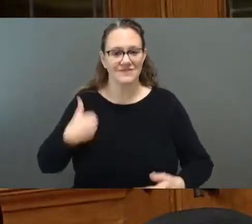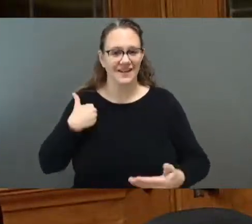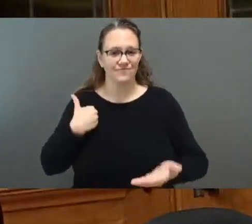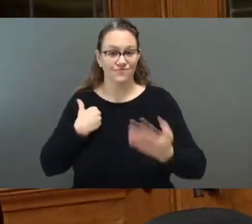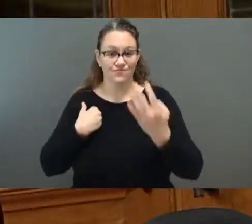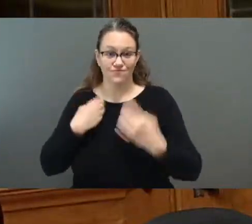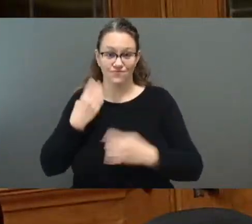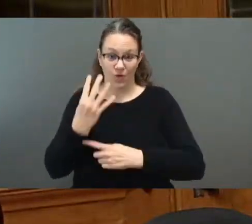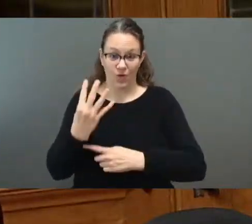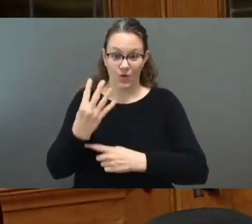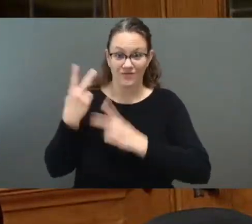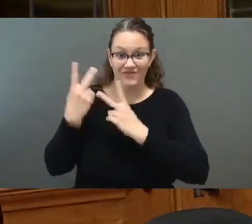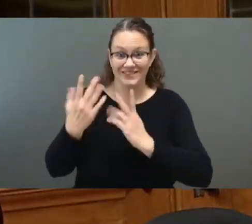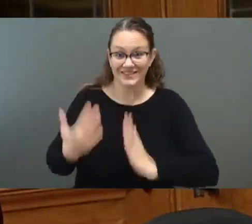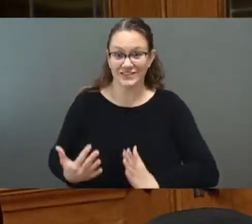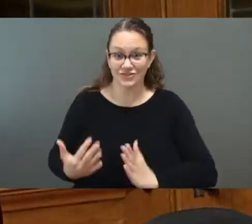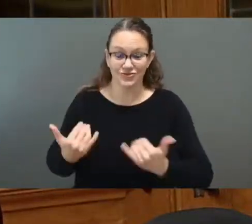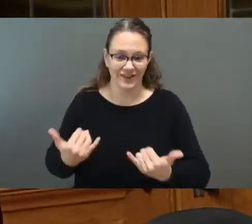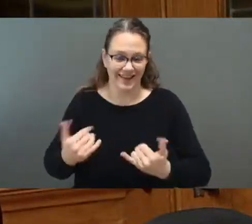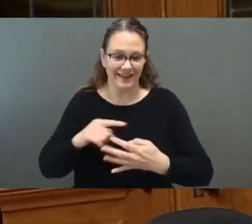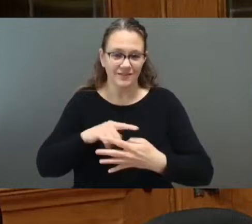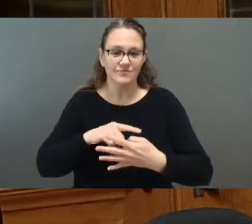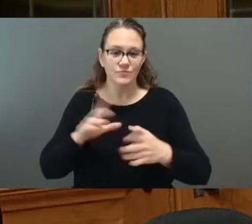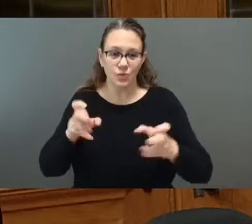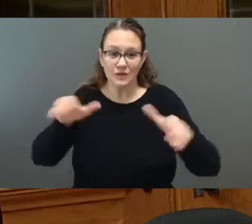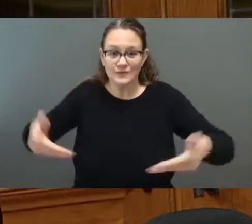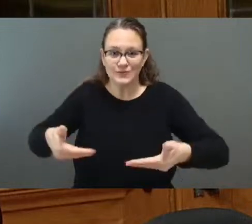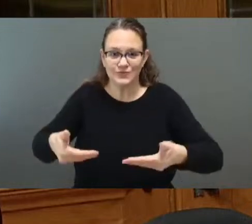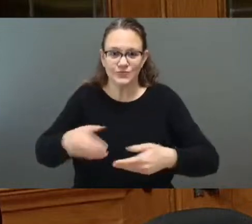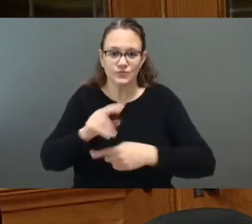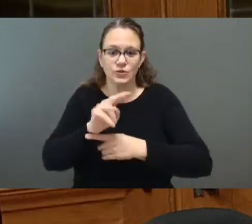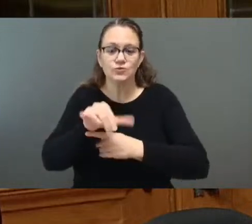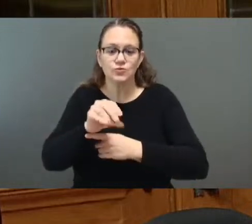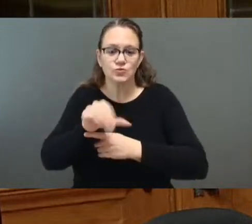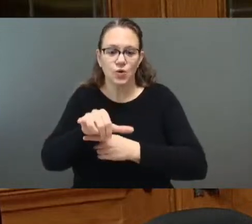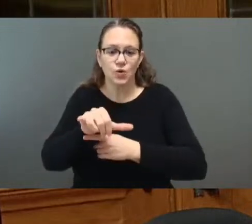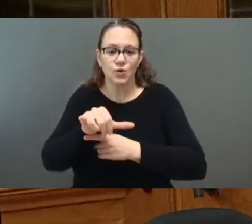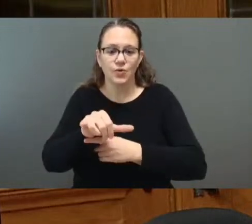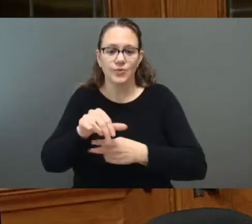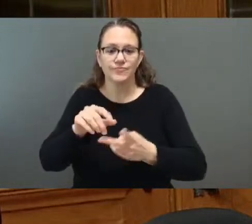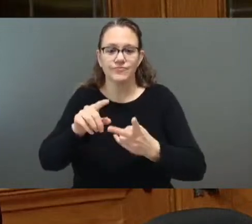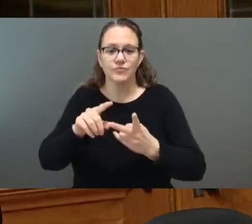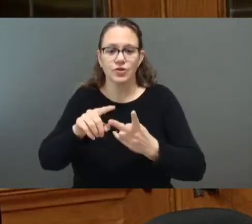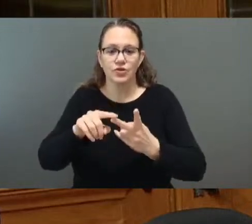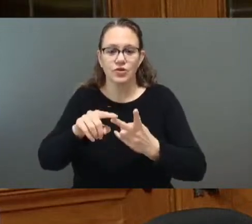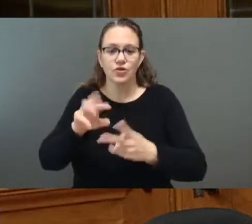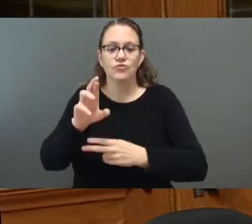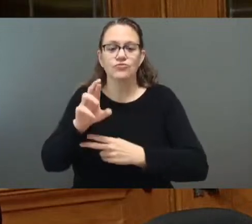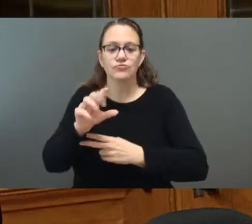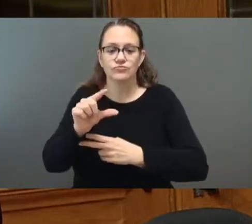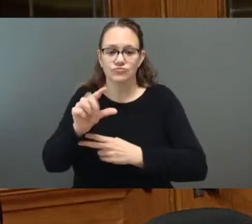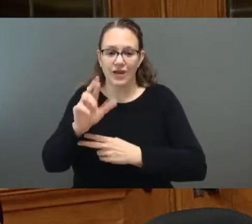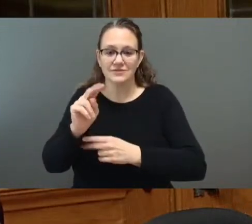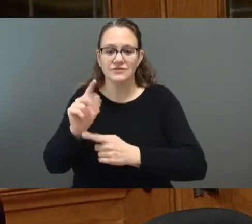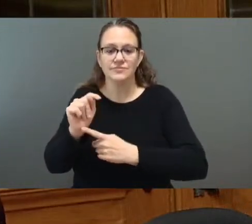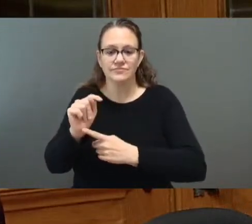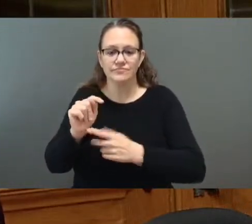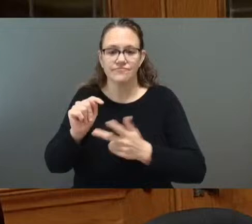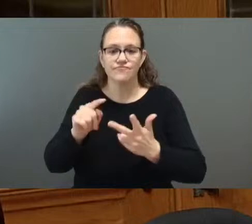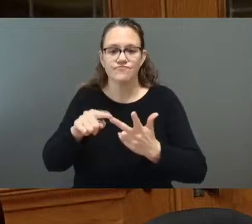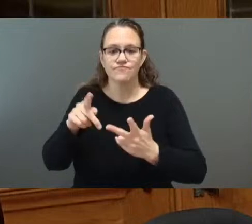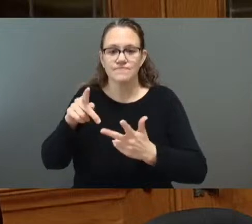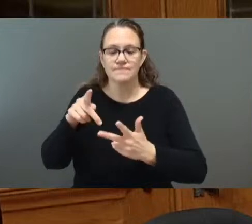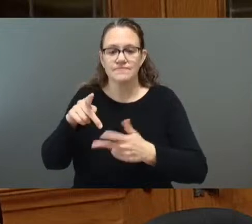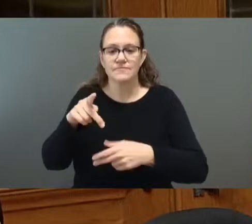to introduce Roy Taylor, Andrew Firth, Raymond Price, and Rod Robertson, who are part